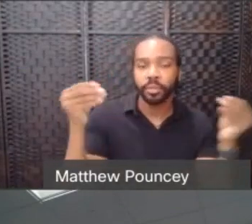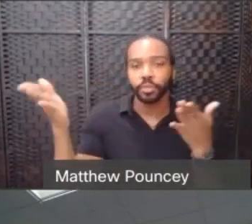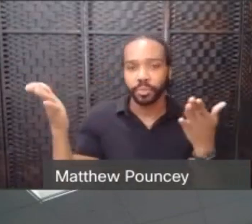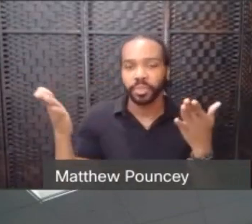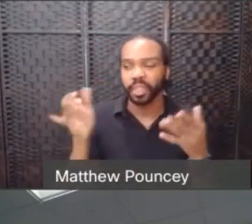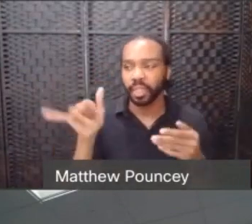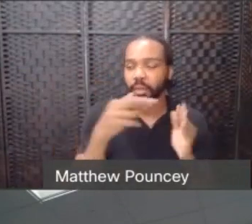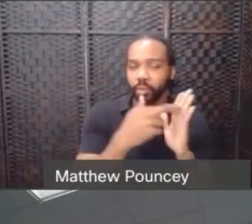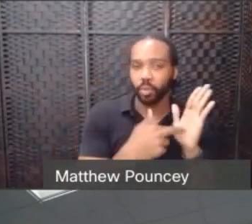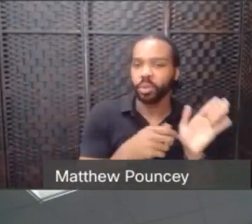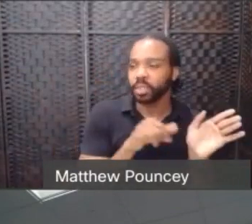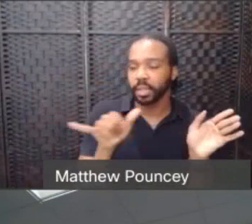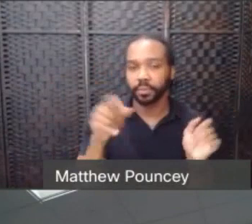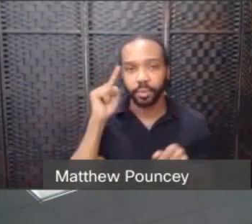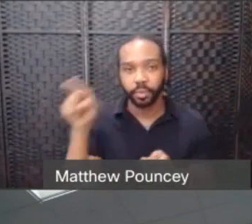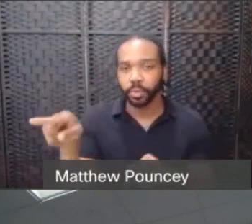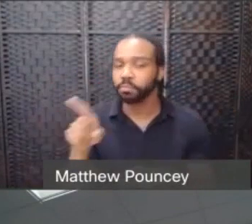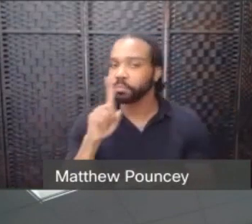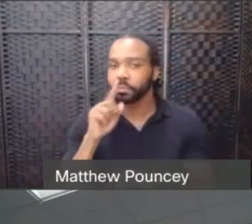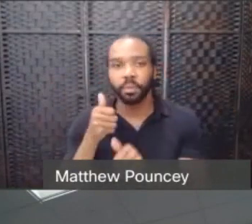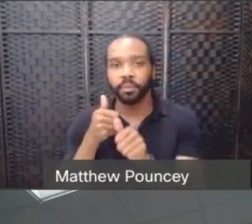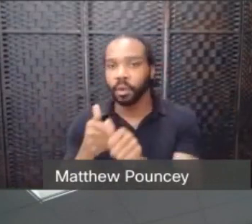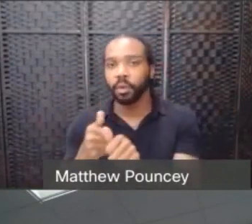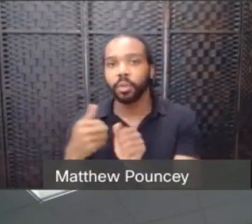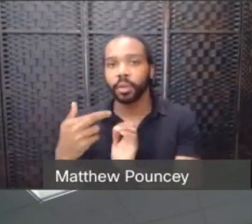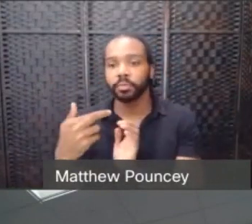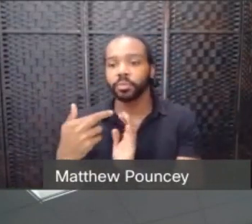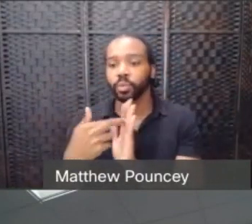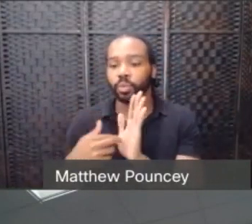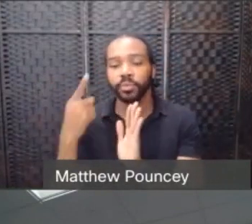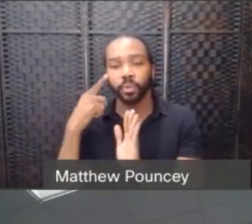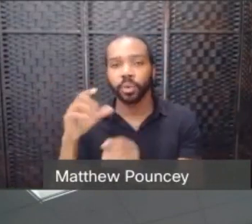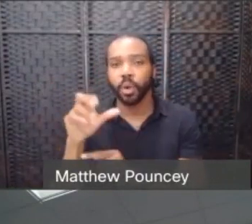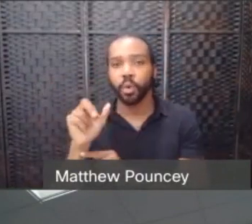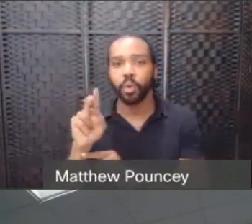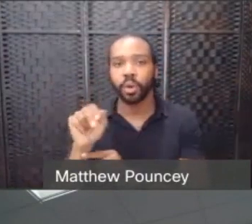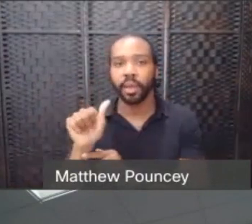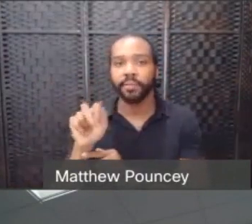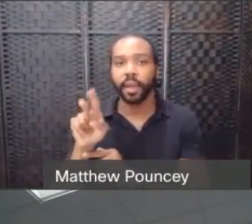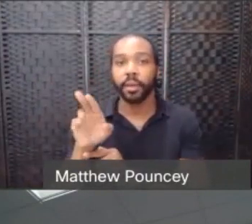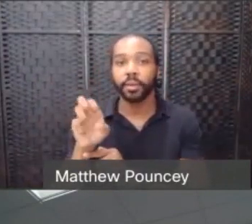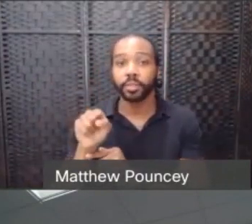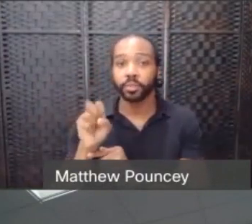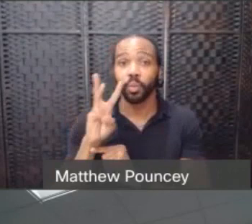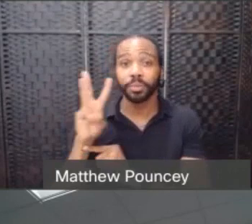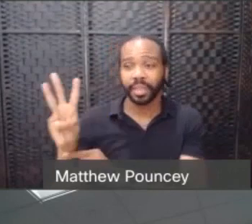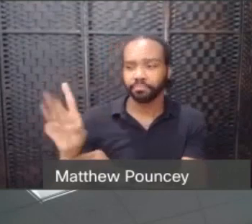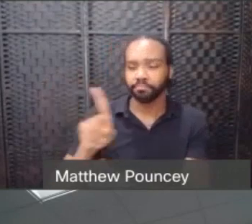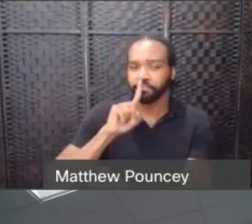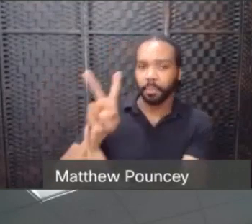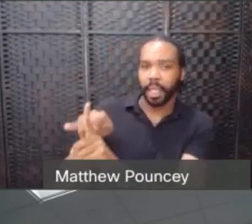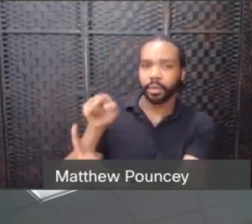or the guidelines for day services, adult day services on the coronavirus website do not apply to our day services